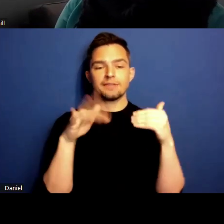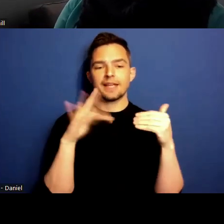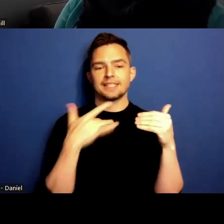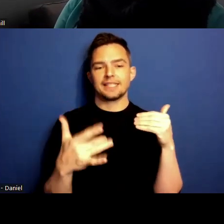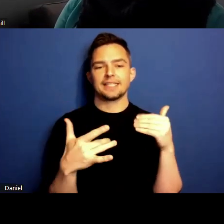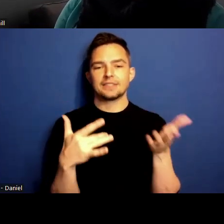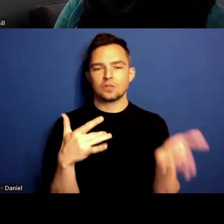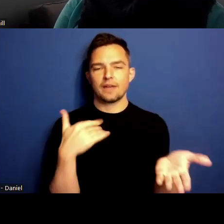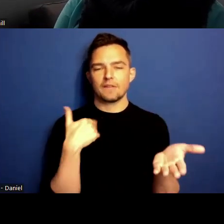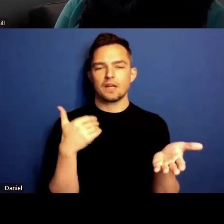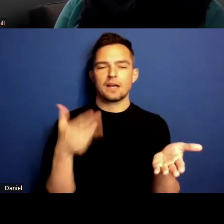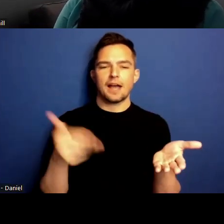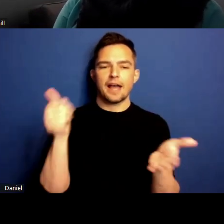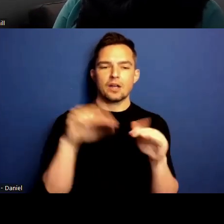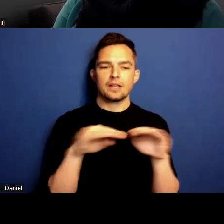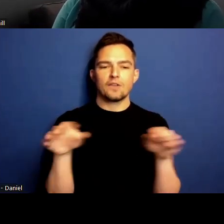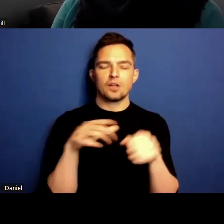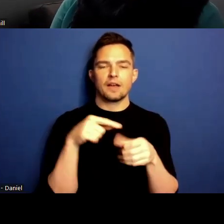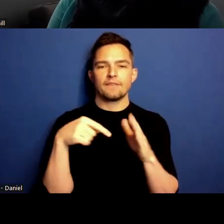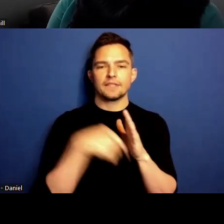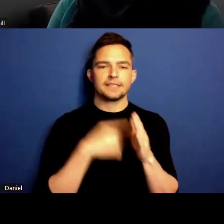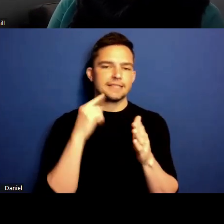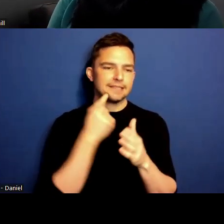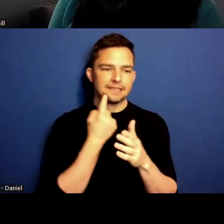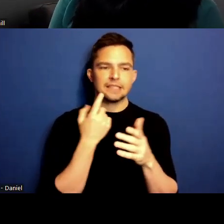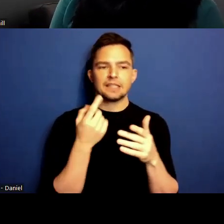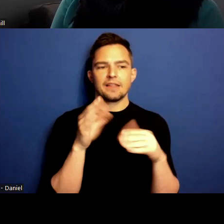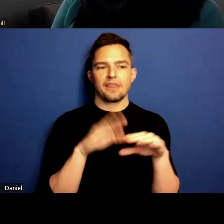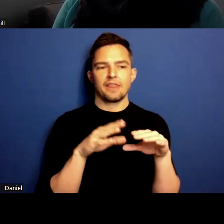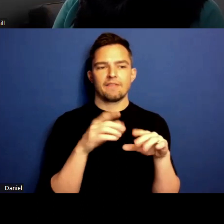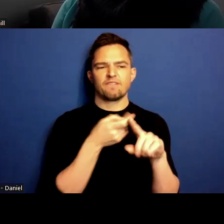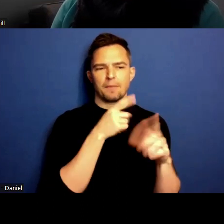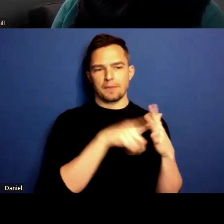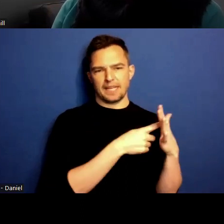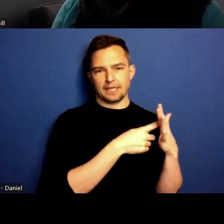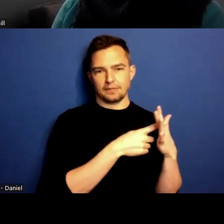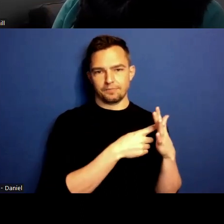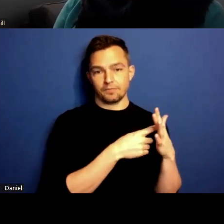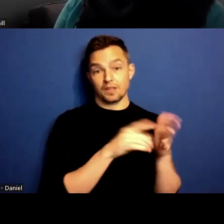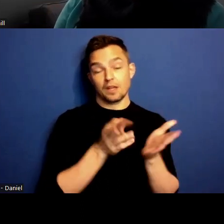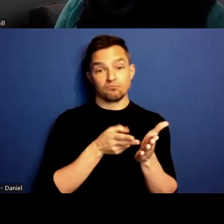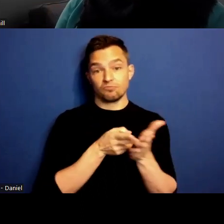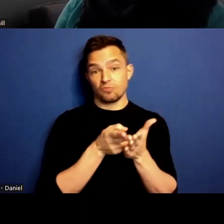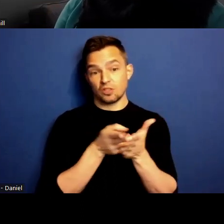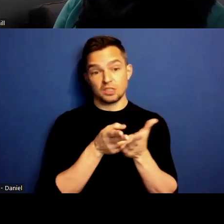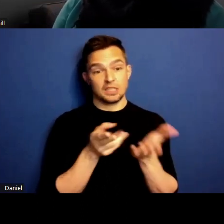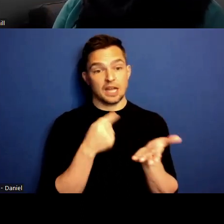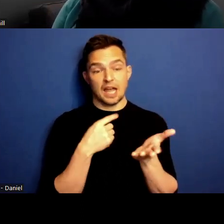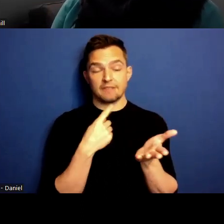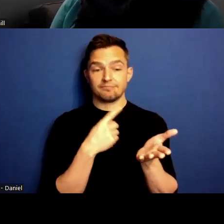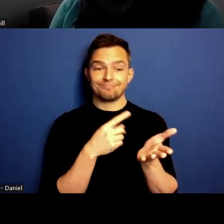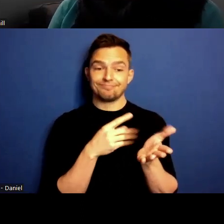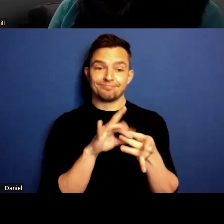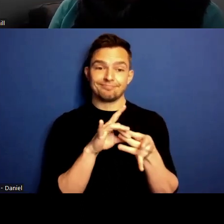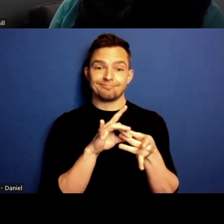a higher level of intensity from the start. And frankly, I would attribute much of that to the fact